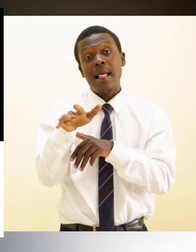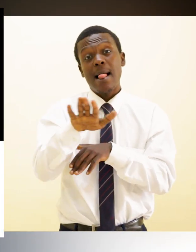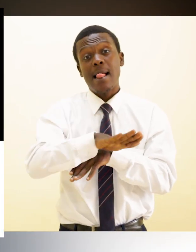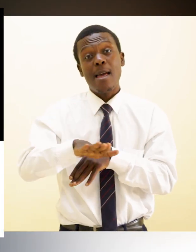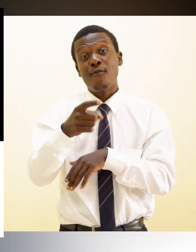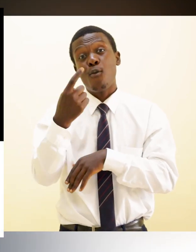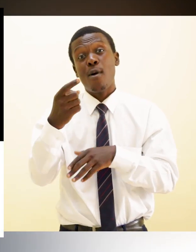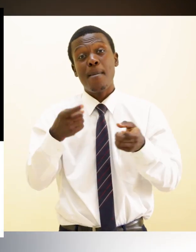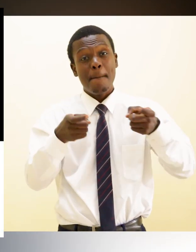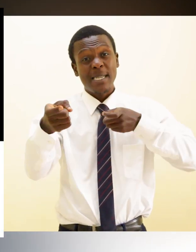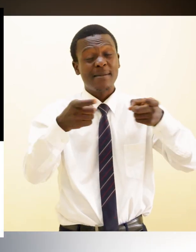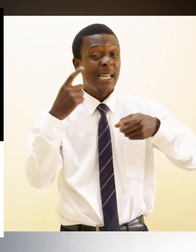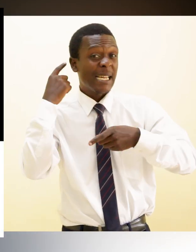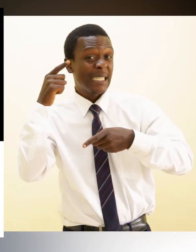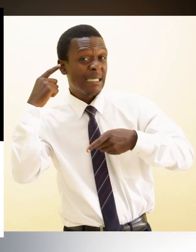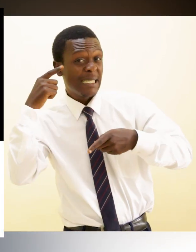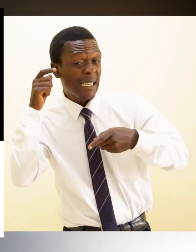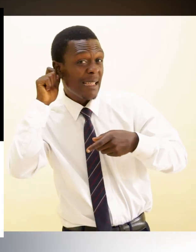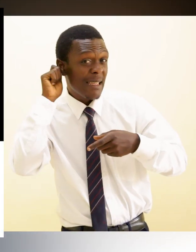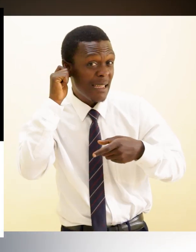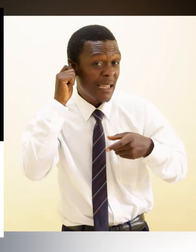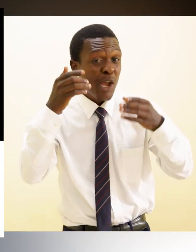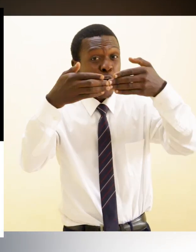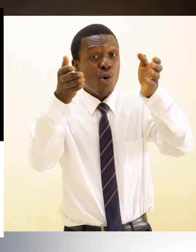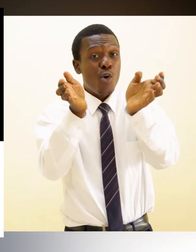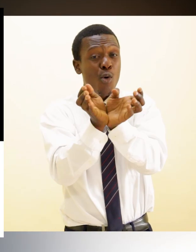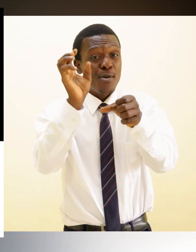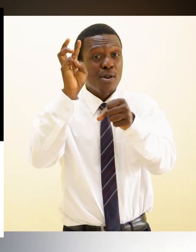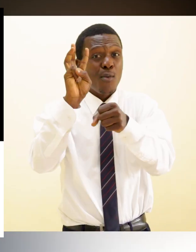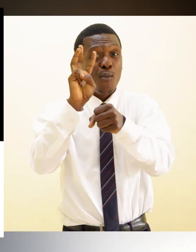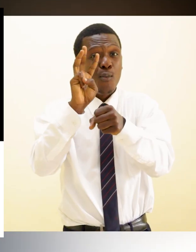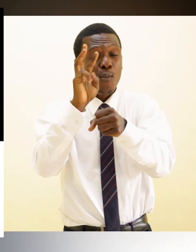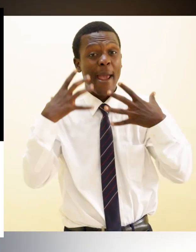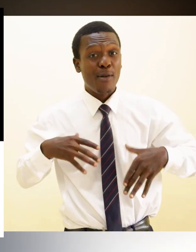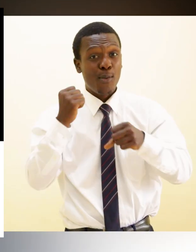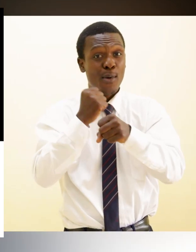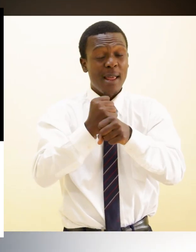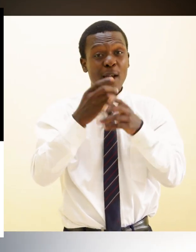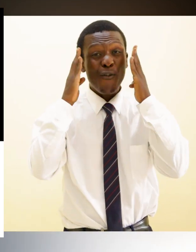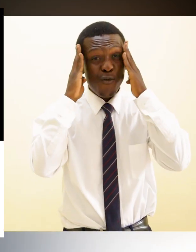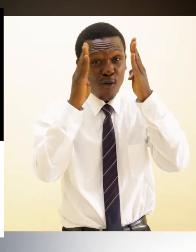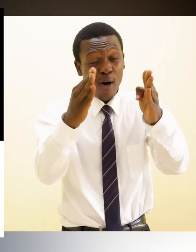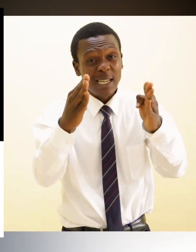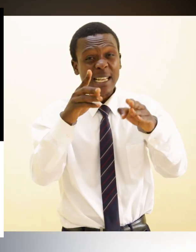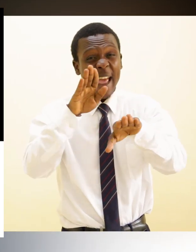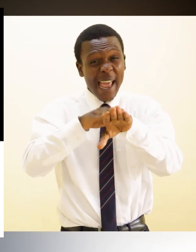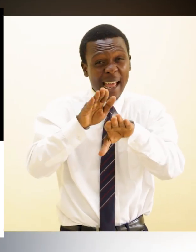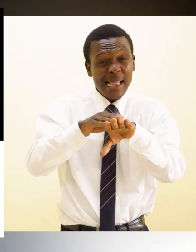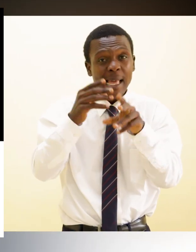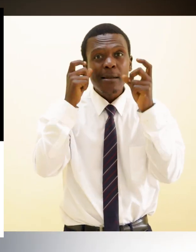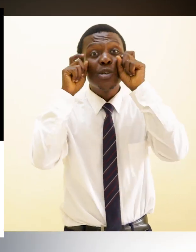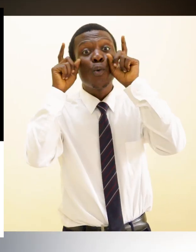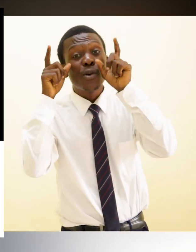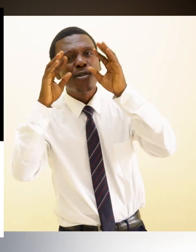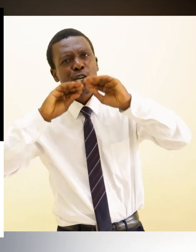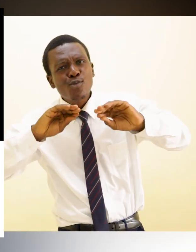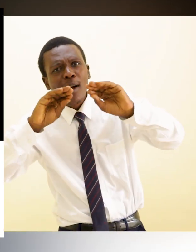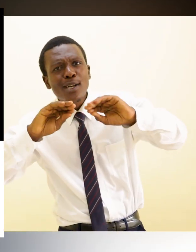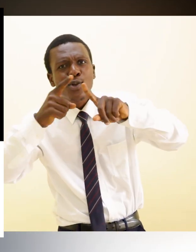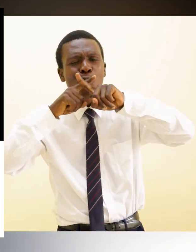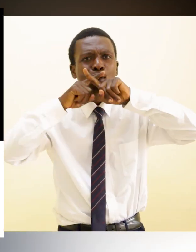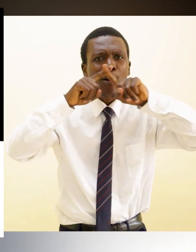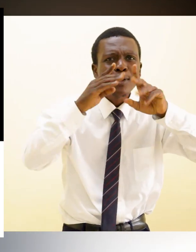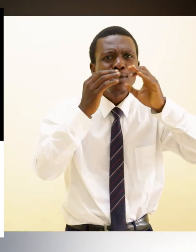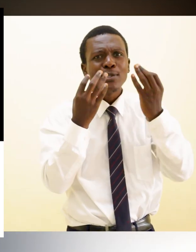Level 1 management of the discharging ear is with community healthcare workers who are able to focus on early recognition, education,